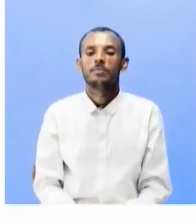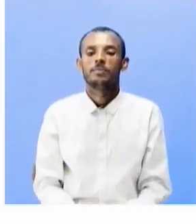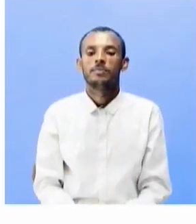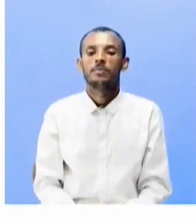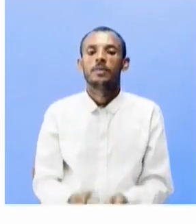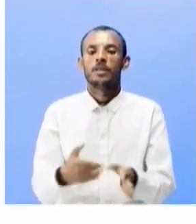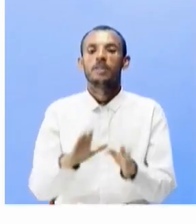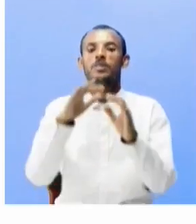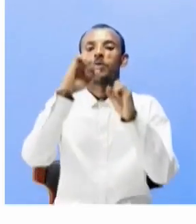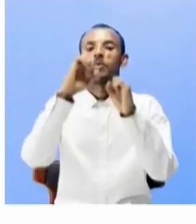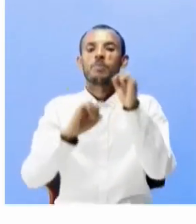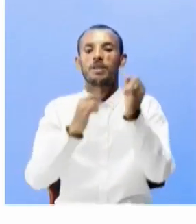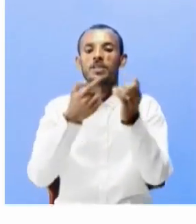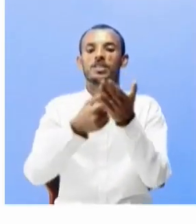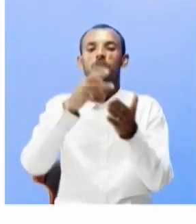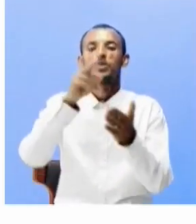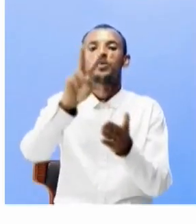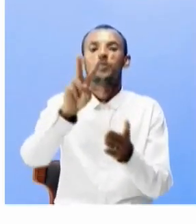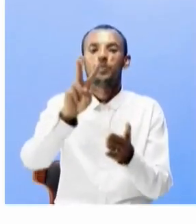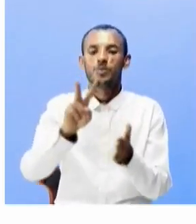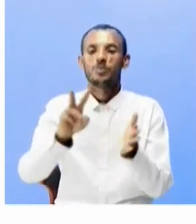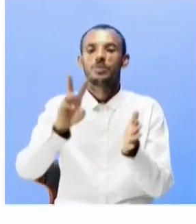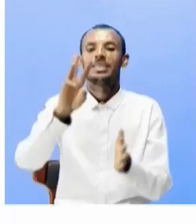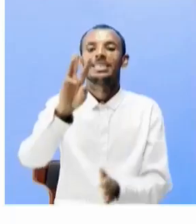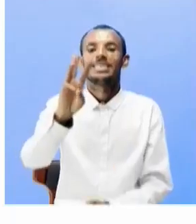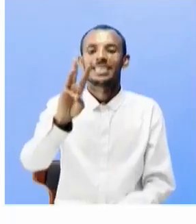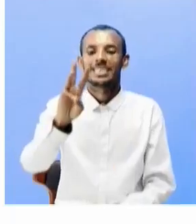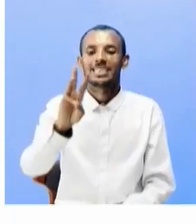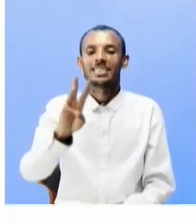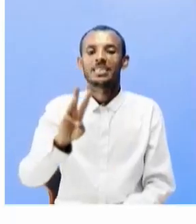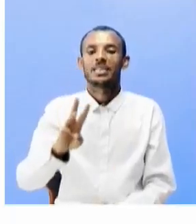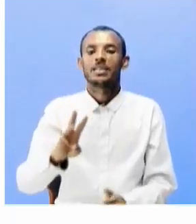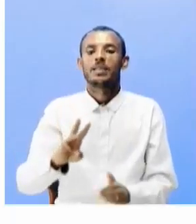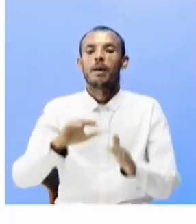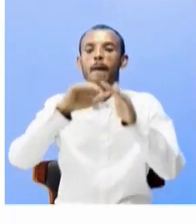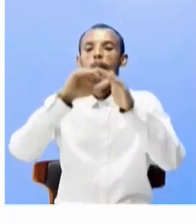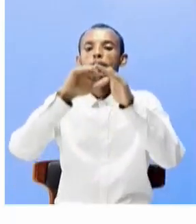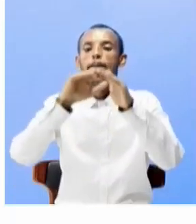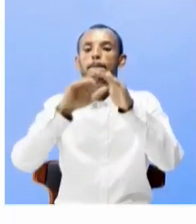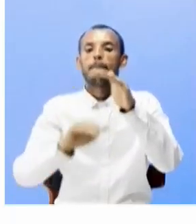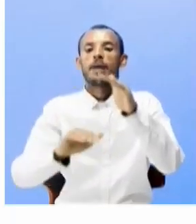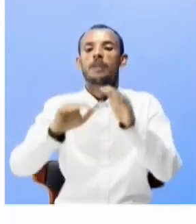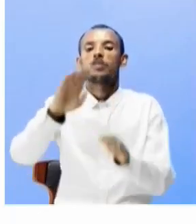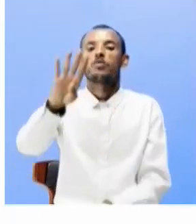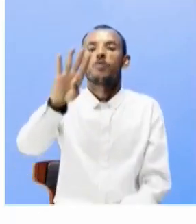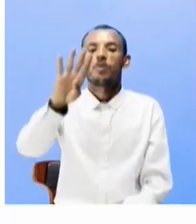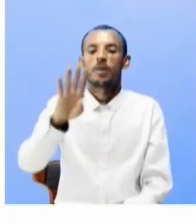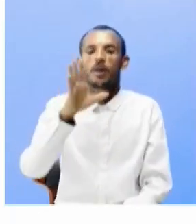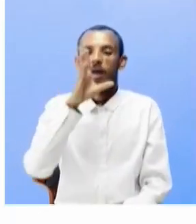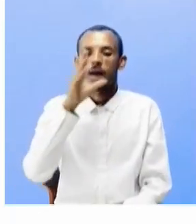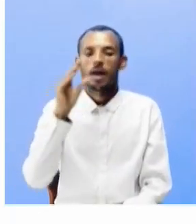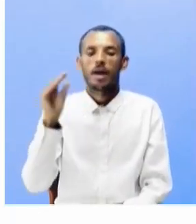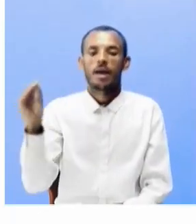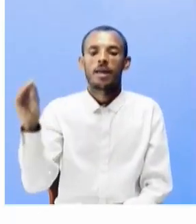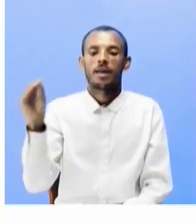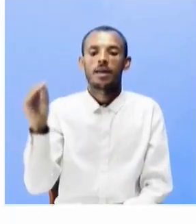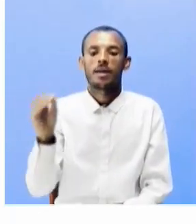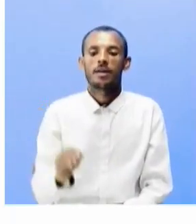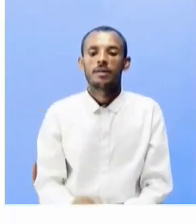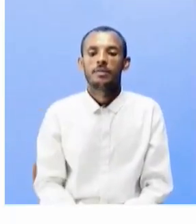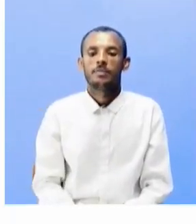Let's compare these two. 6 minus 4 and